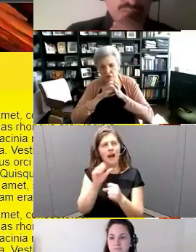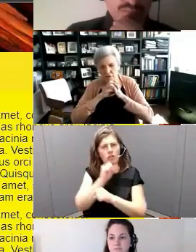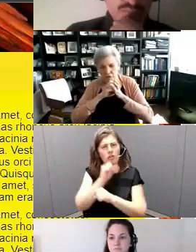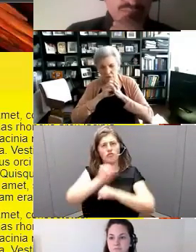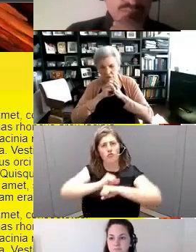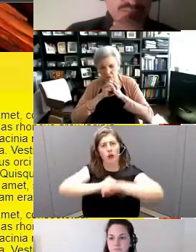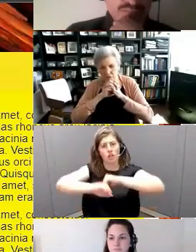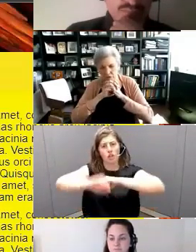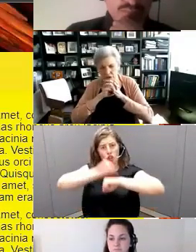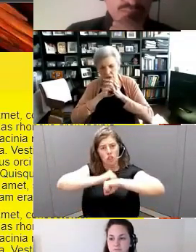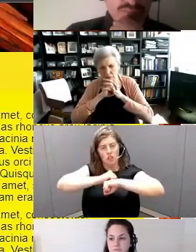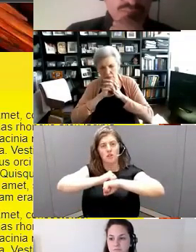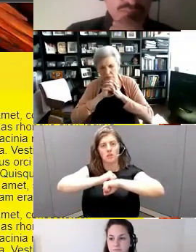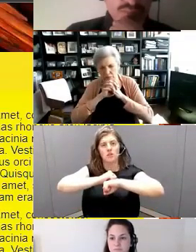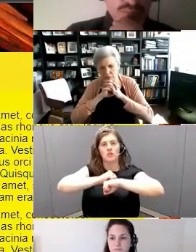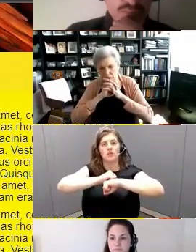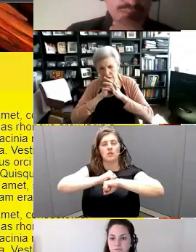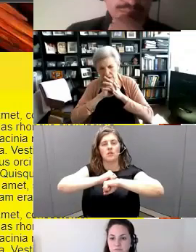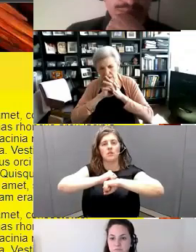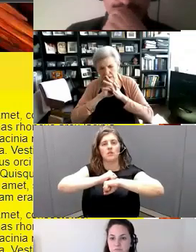structured